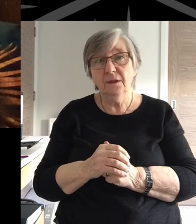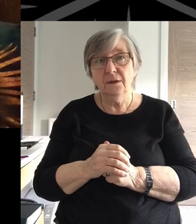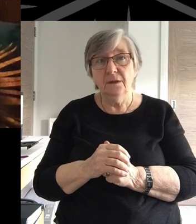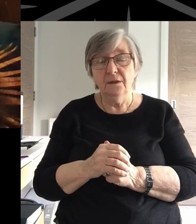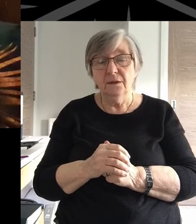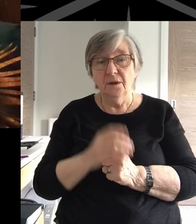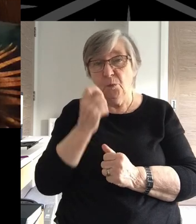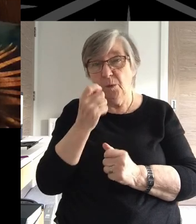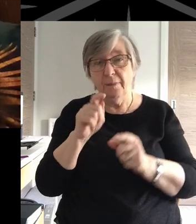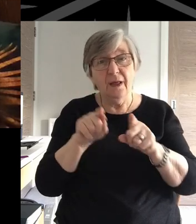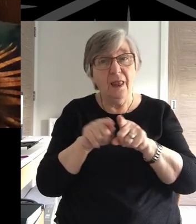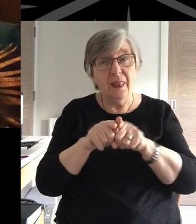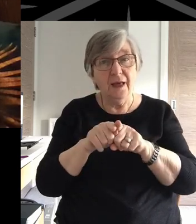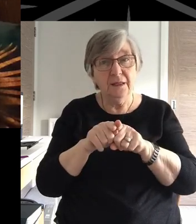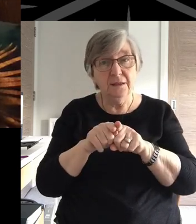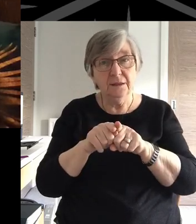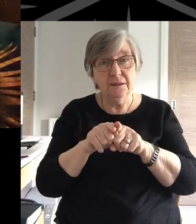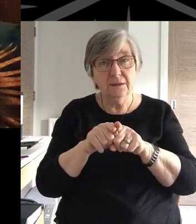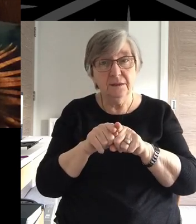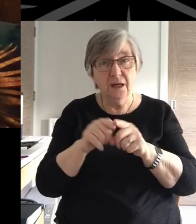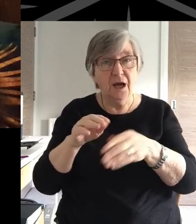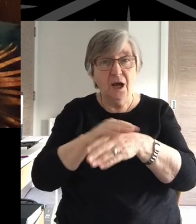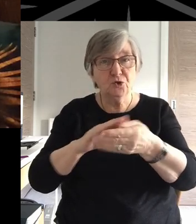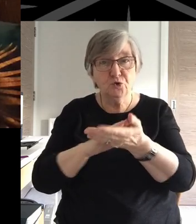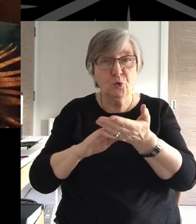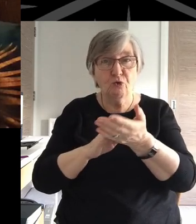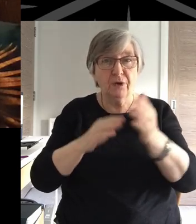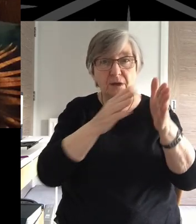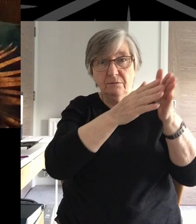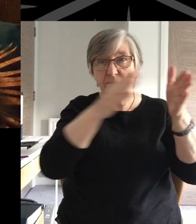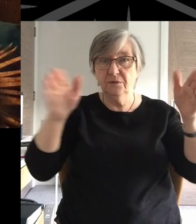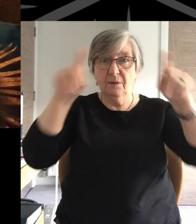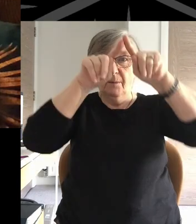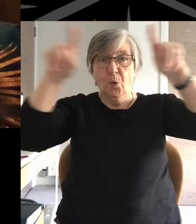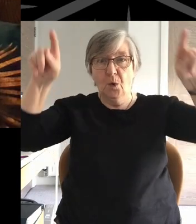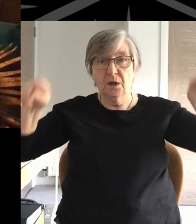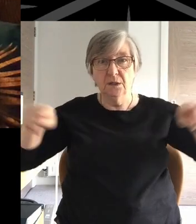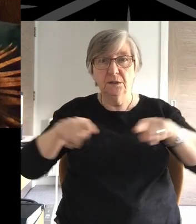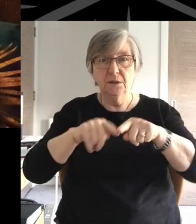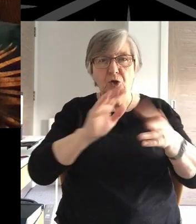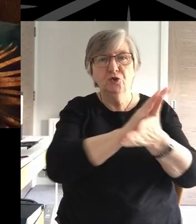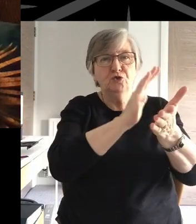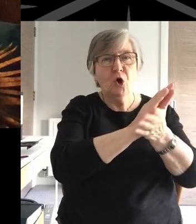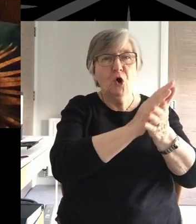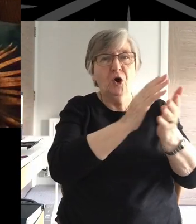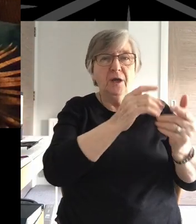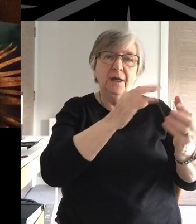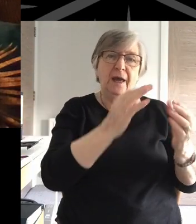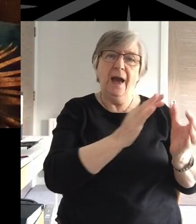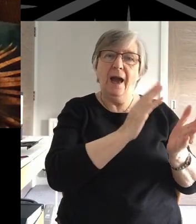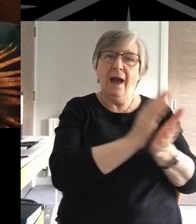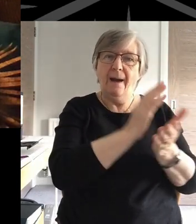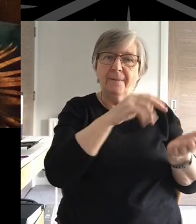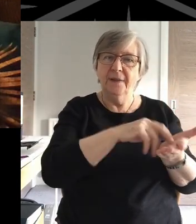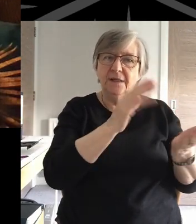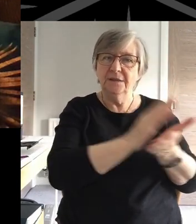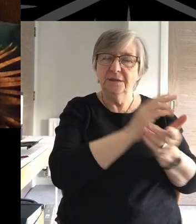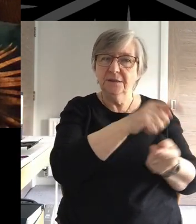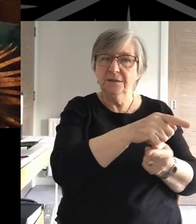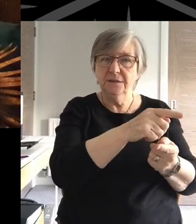It's a bit like a storyboard in one go. It's like, yeah, joy, happiness, nice greenery, and